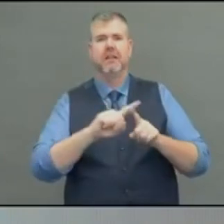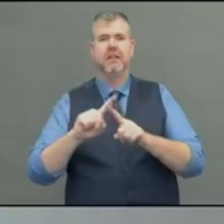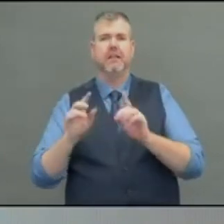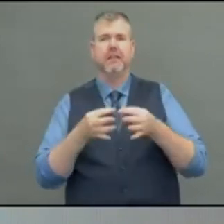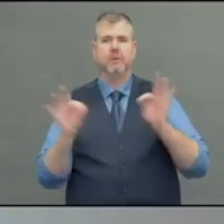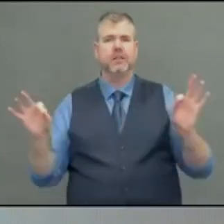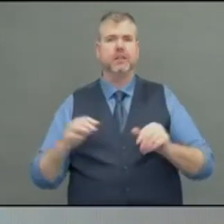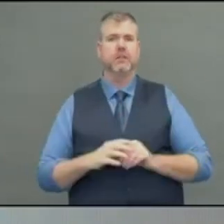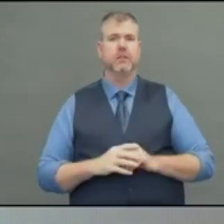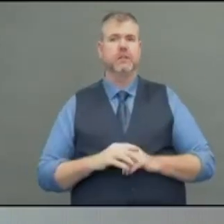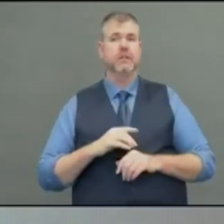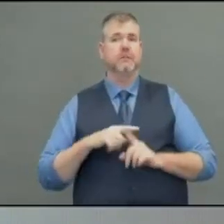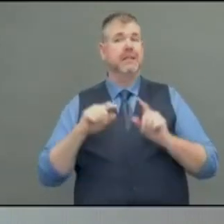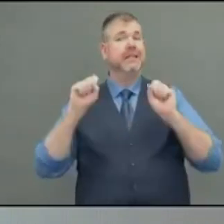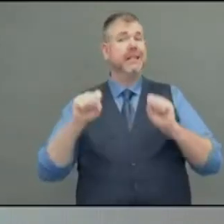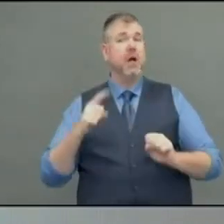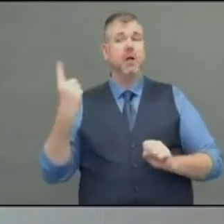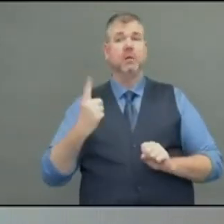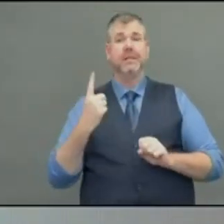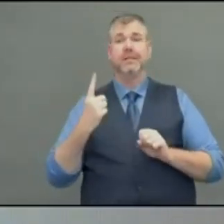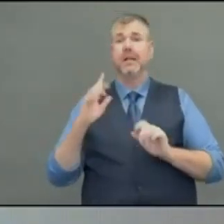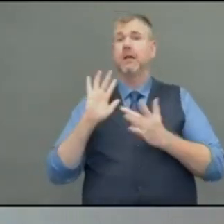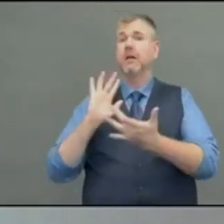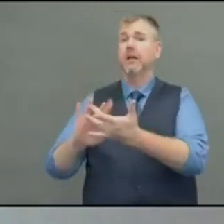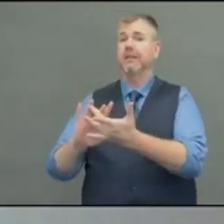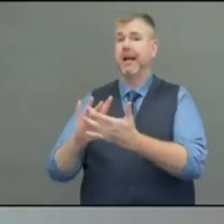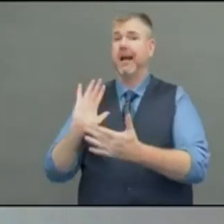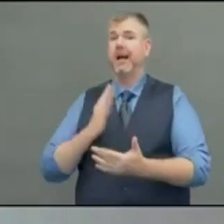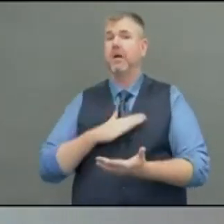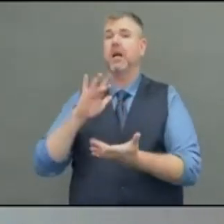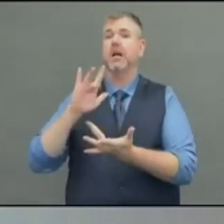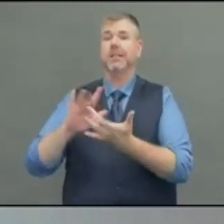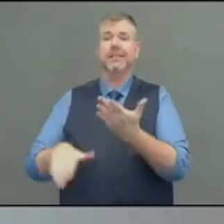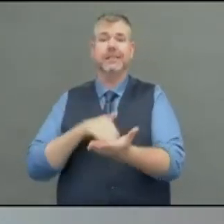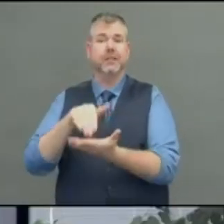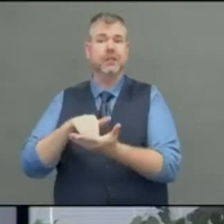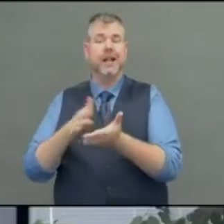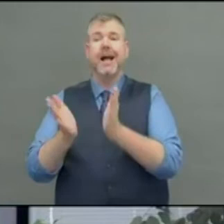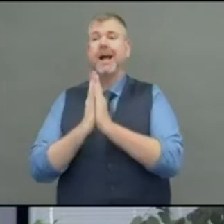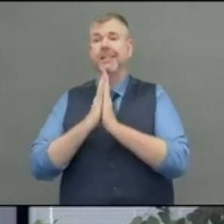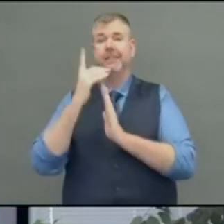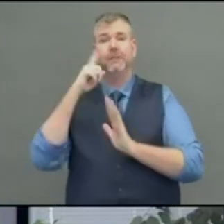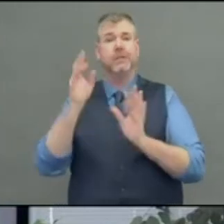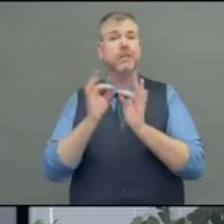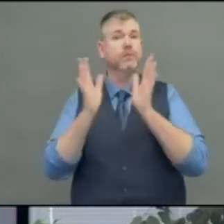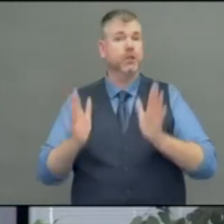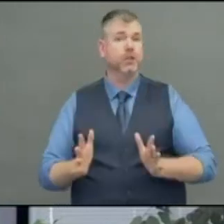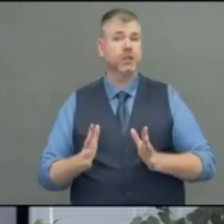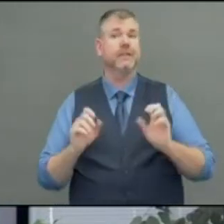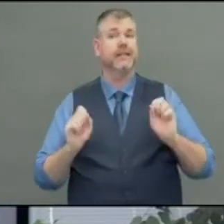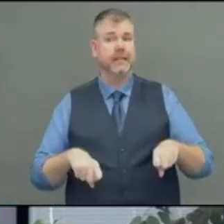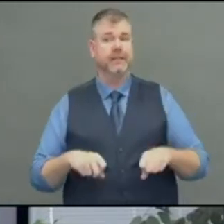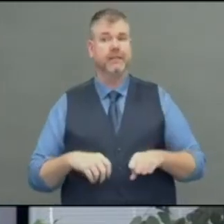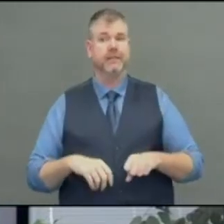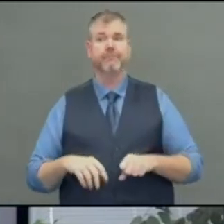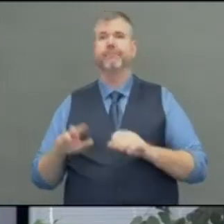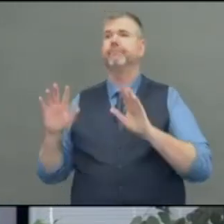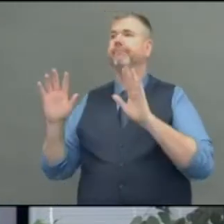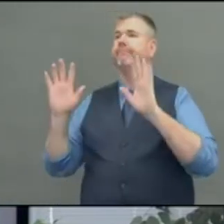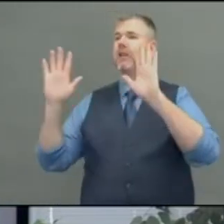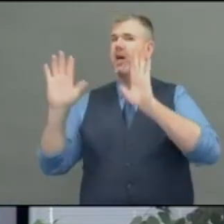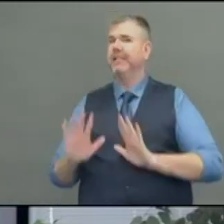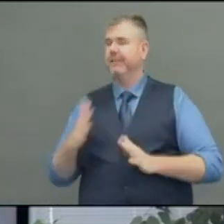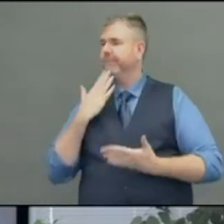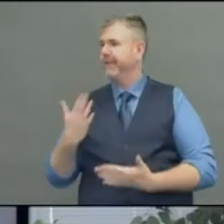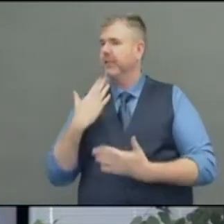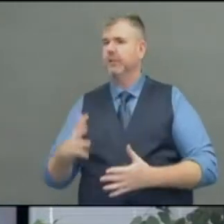our contact center, and you can ask for an interpreter. Excellent. Wow. Thank you so much for that. And earlier you